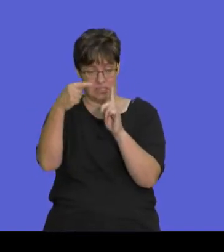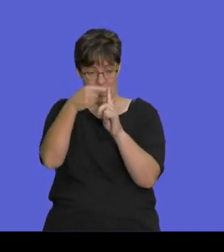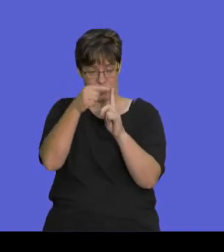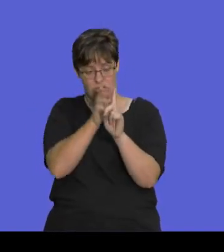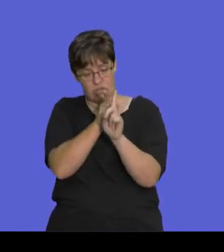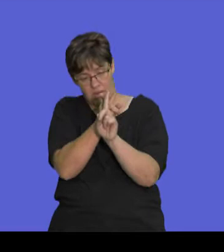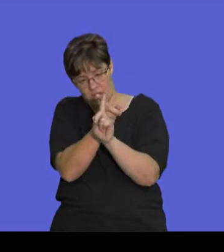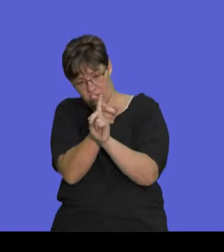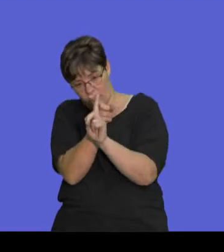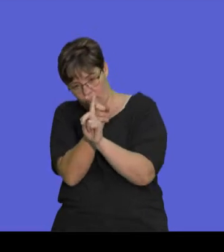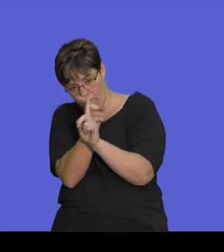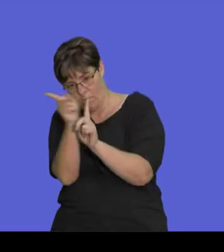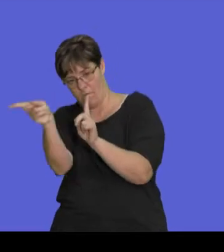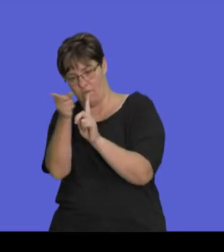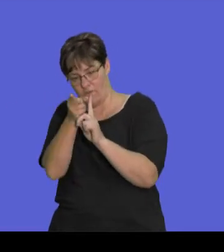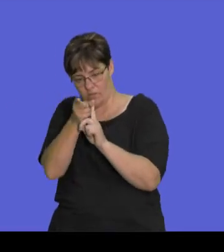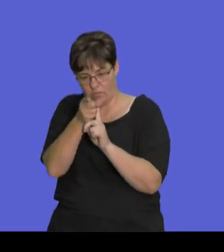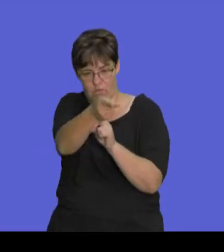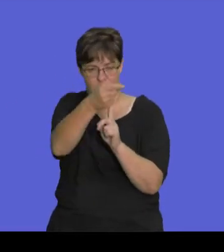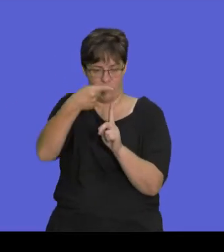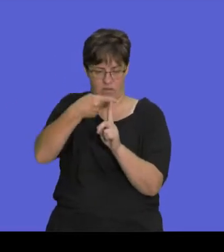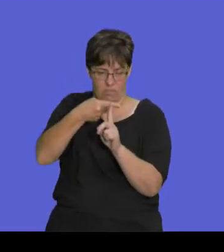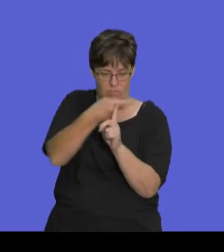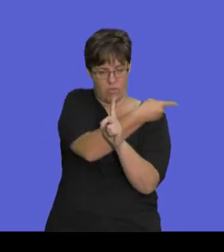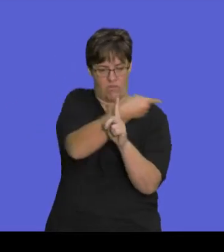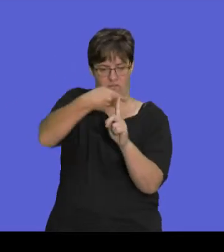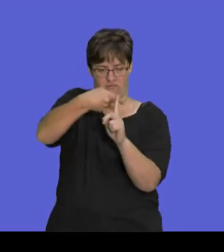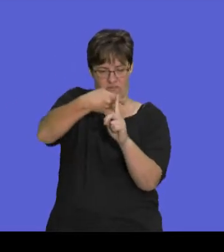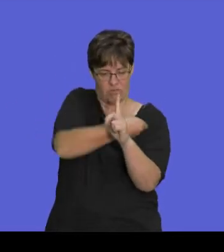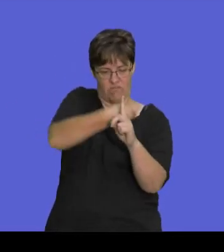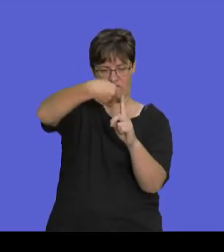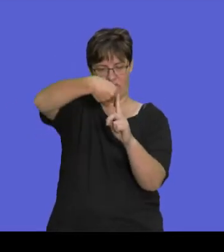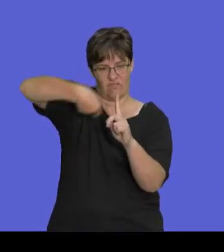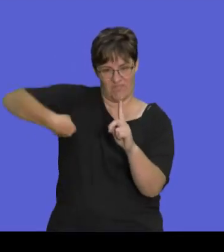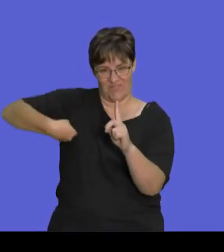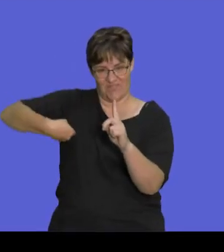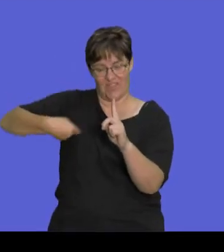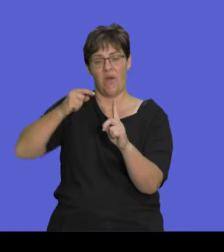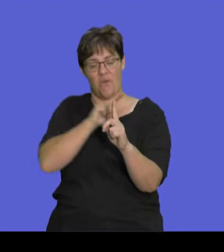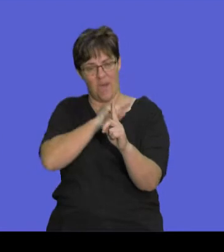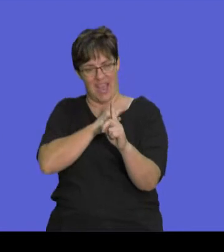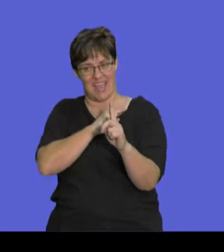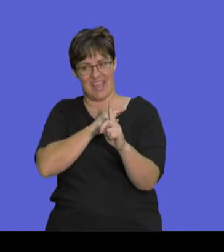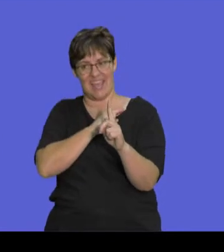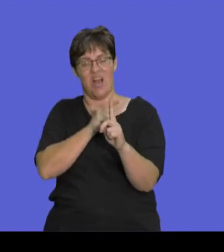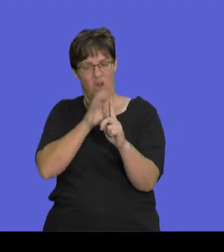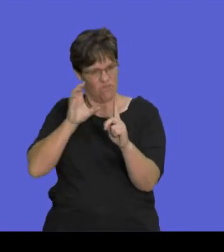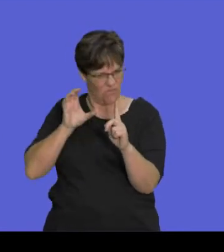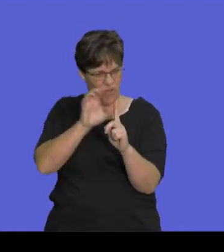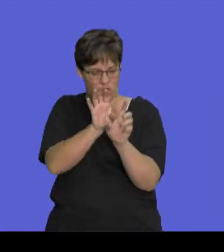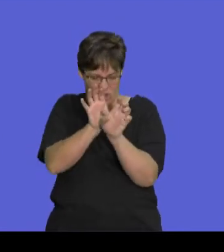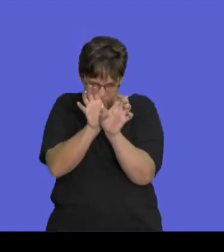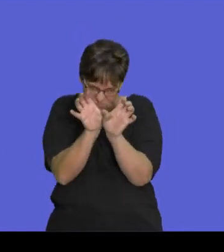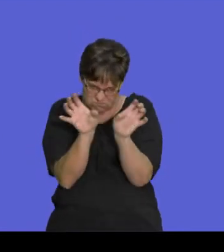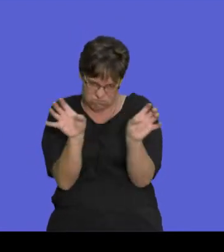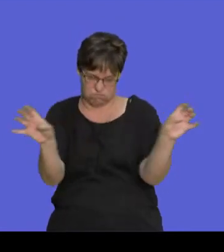right? And they must move actually away from the positive point charge. Why? Because that's the direction